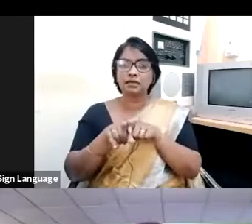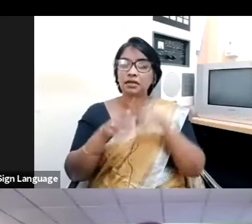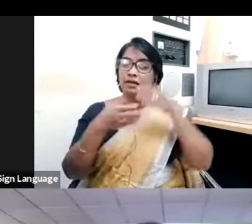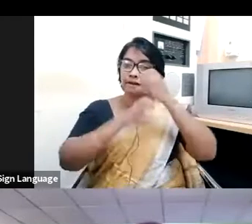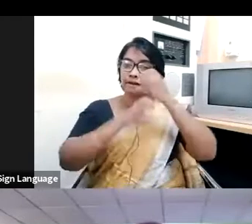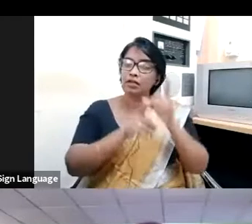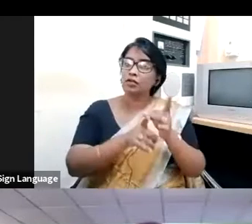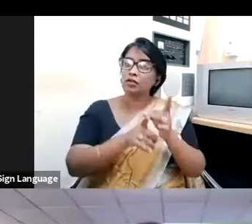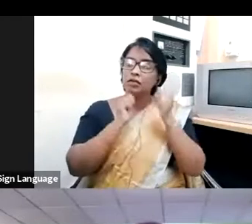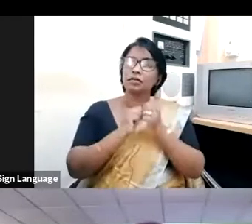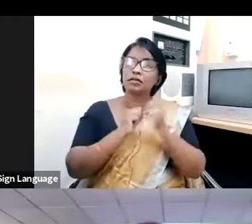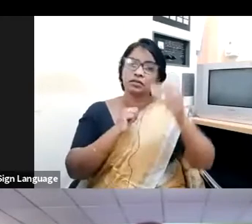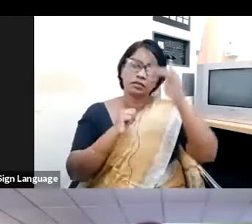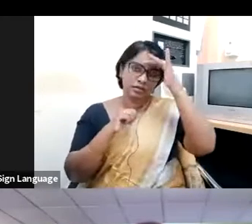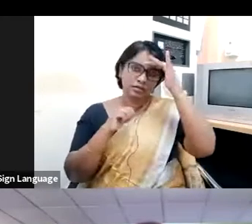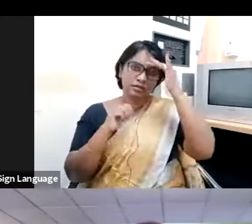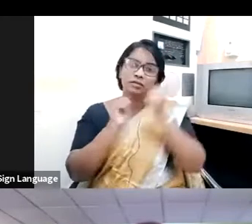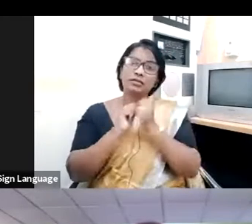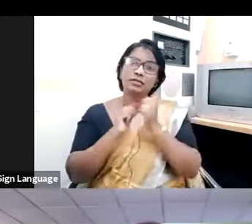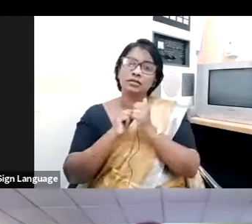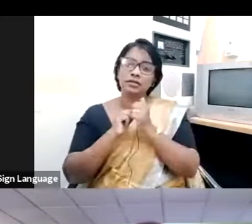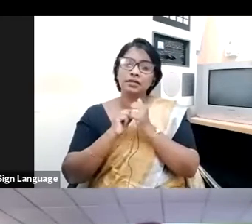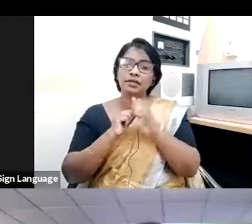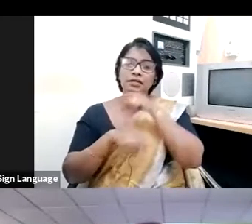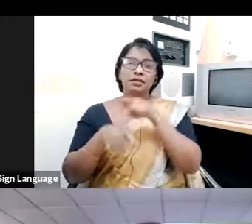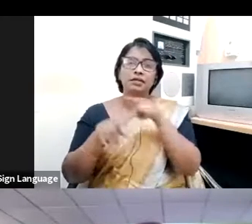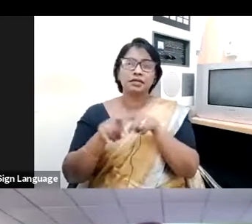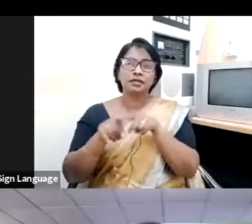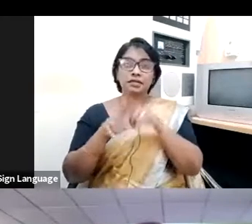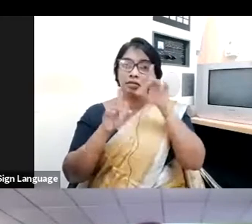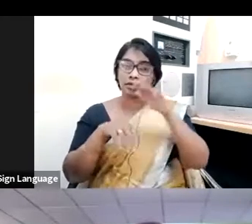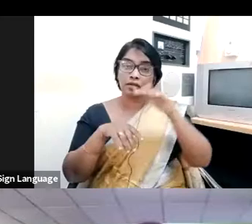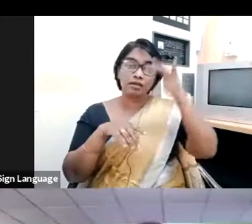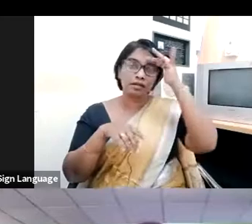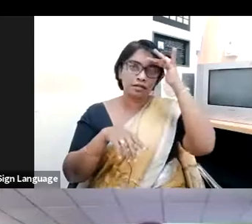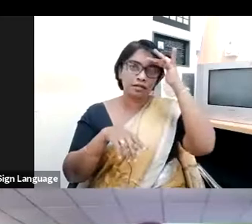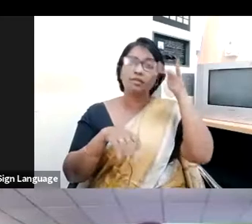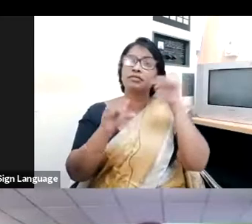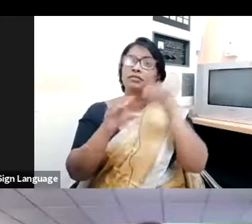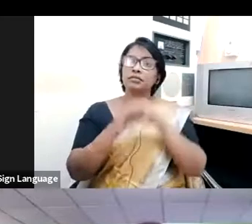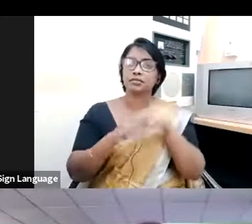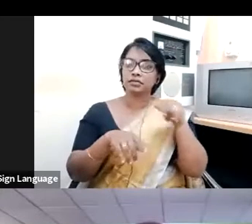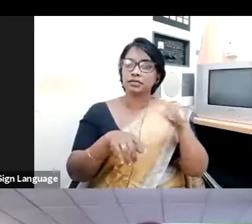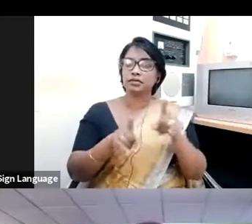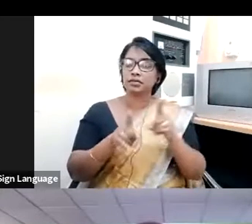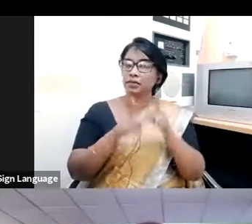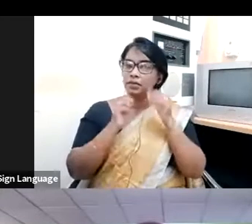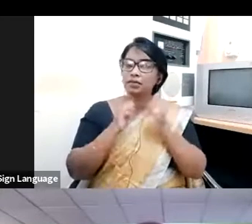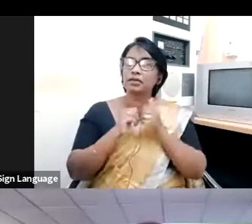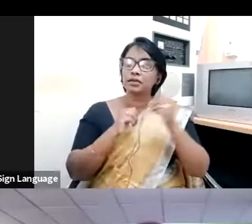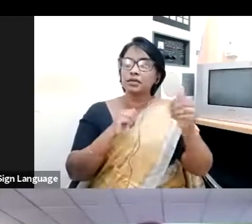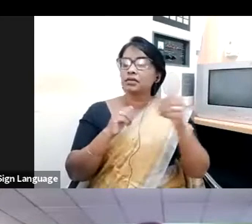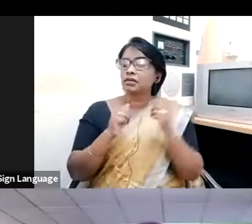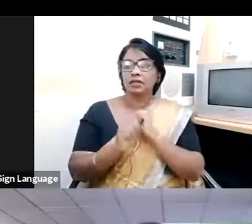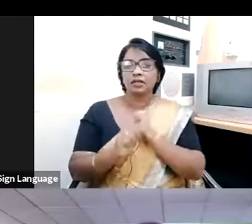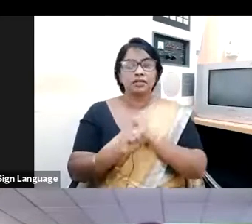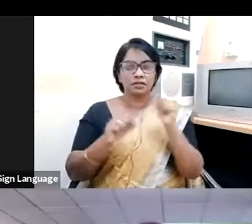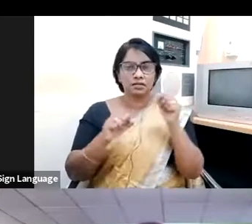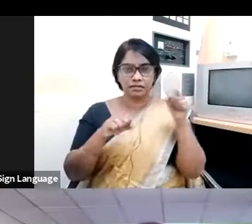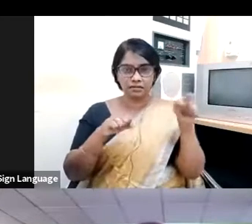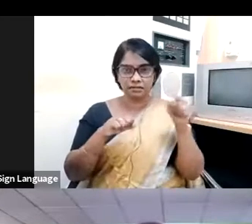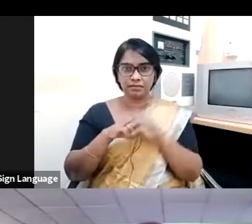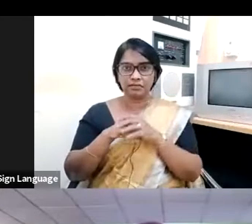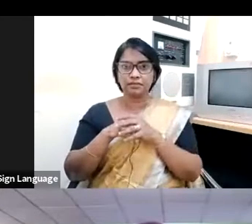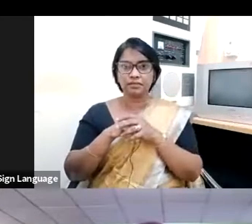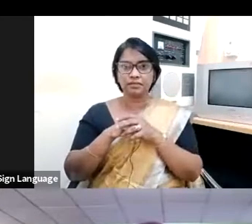leadership, we won't be having a climate emergency. Now, the question is, have we at least now understood